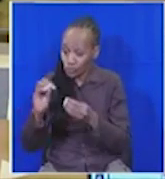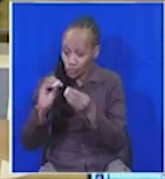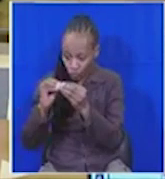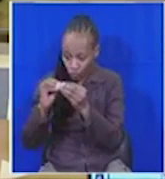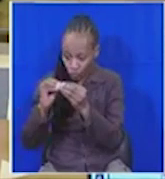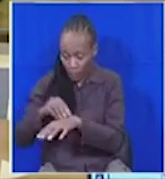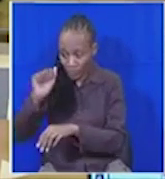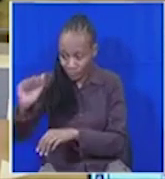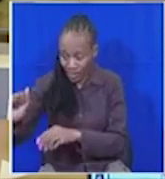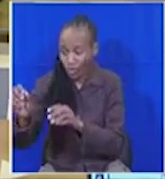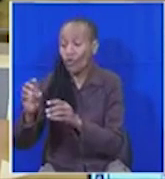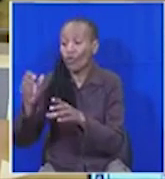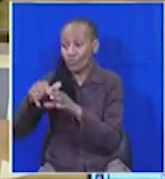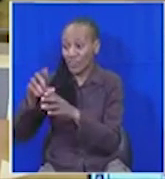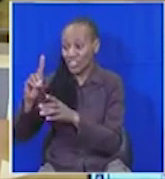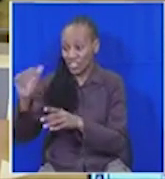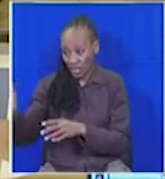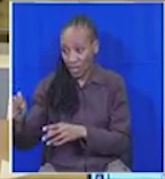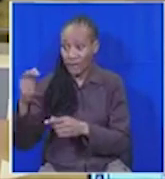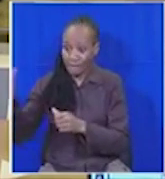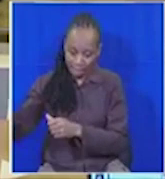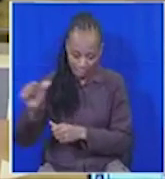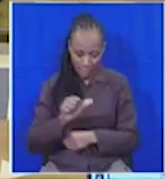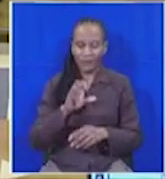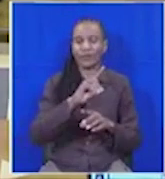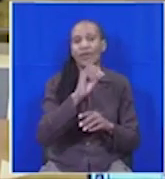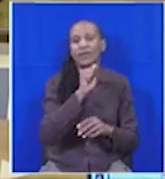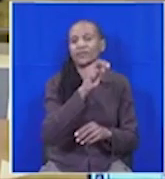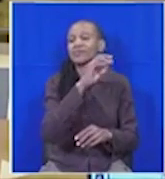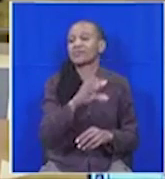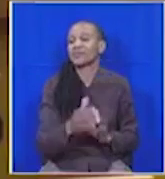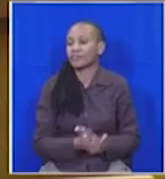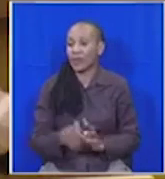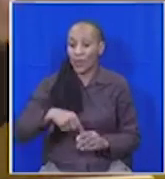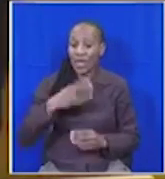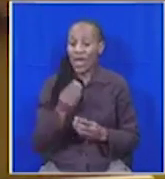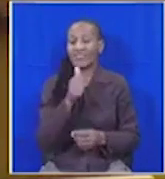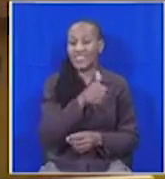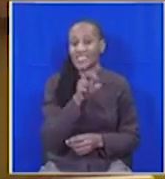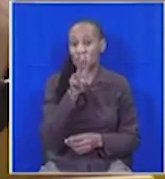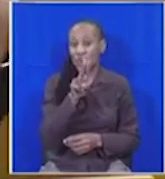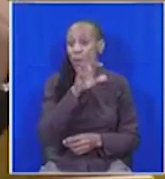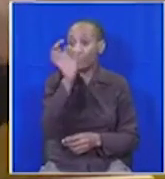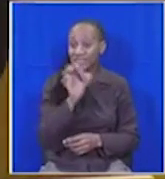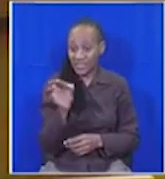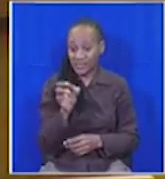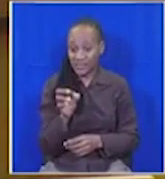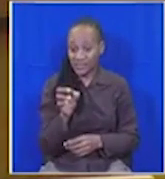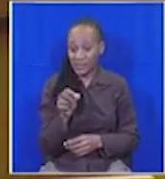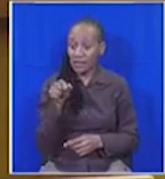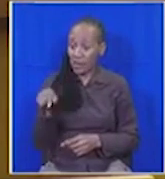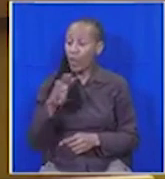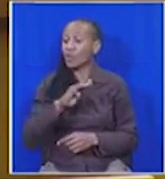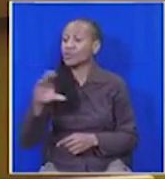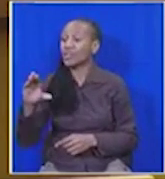you can come and tell us what to do. Here, we rule with a 62%. In the Western Cape, you barely